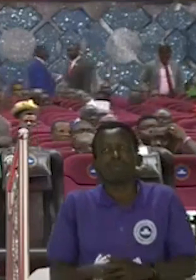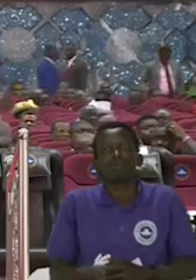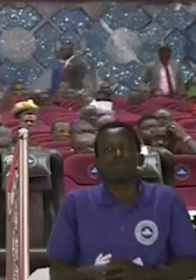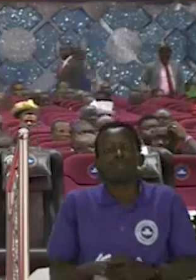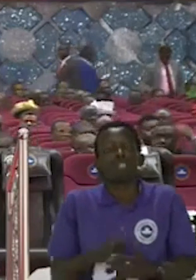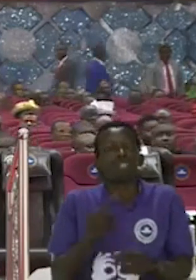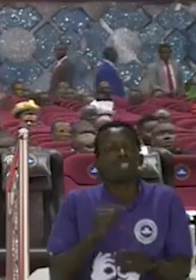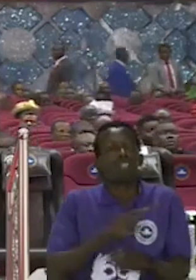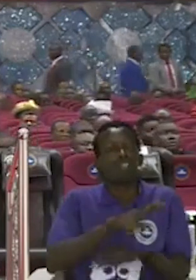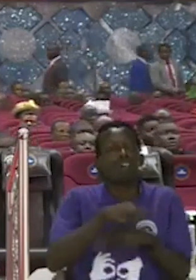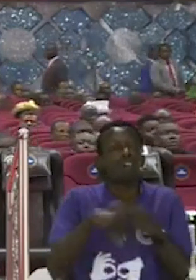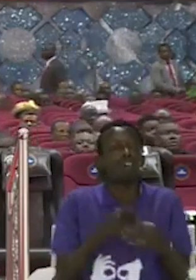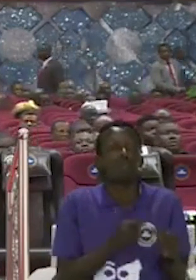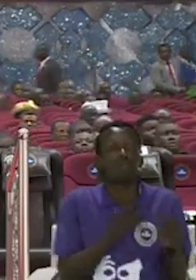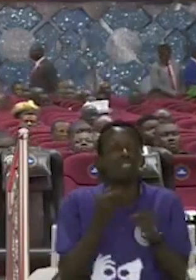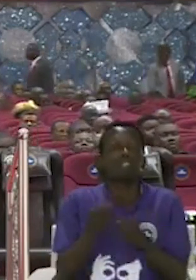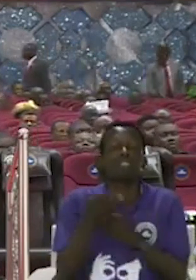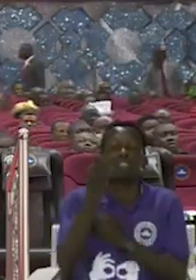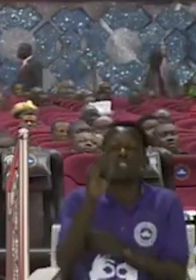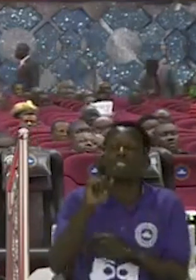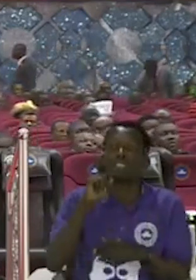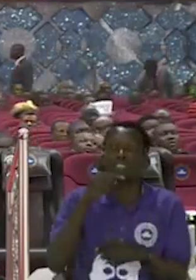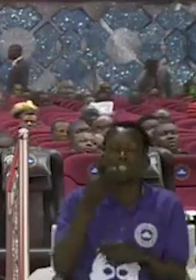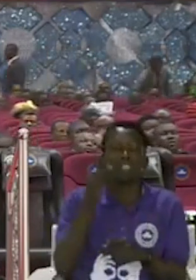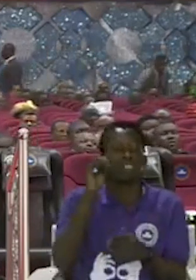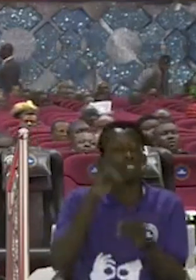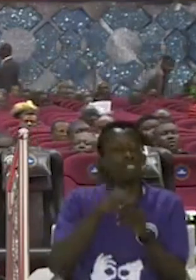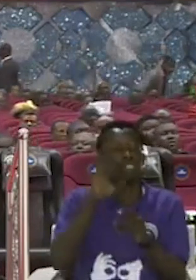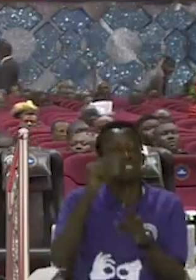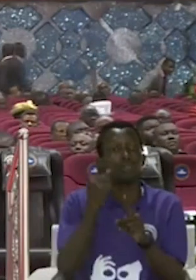The Almighty God said in his word,